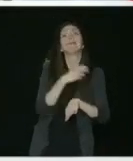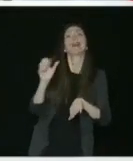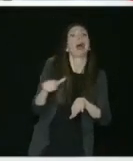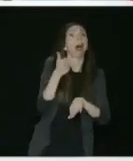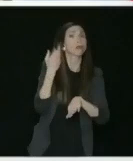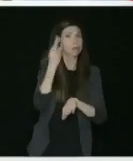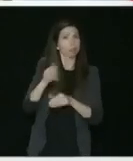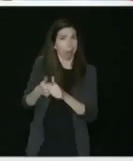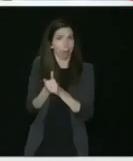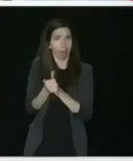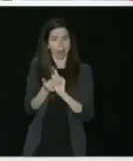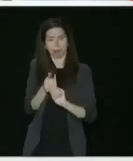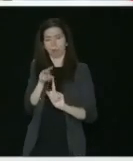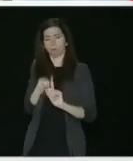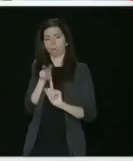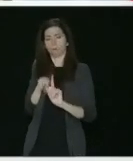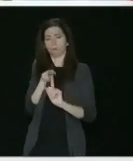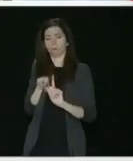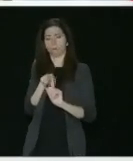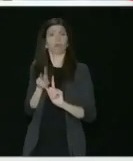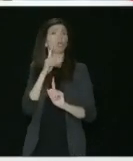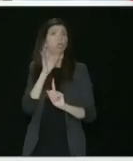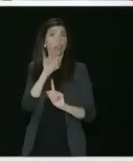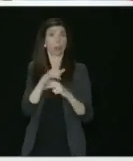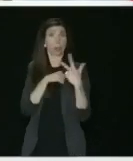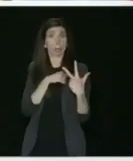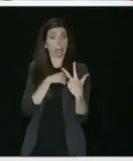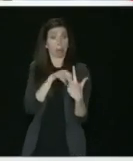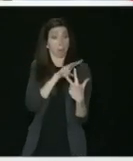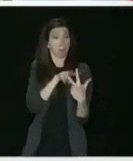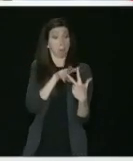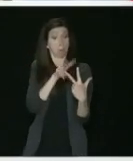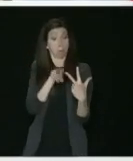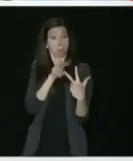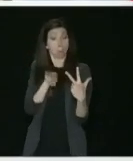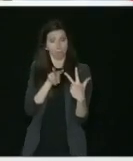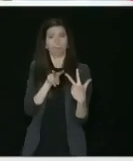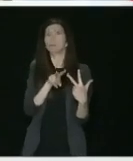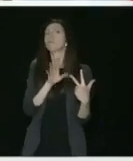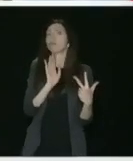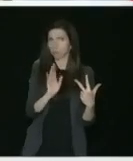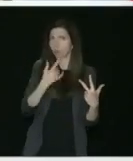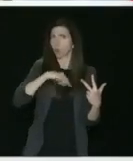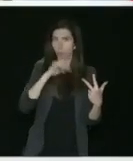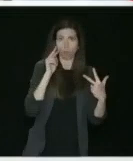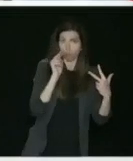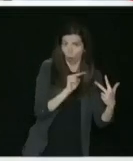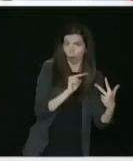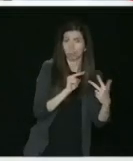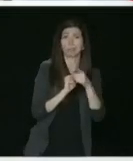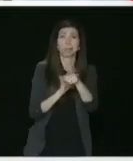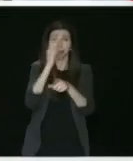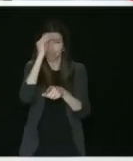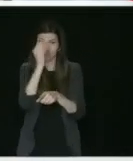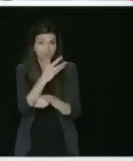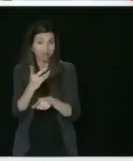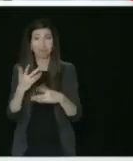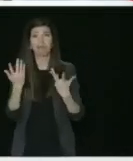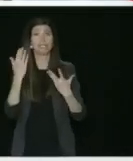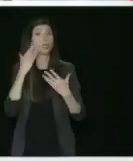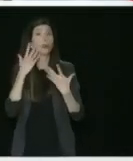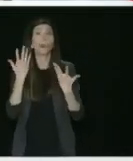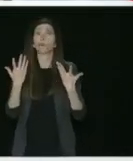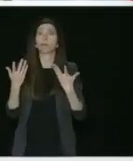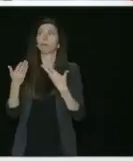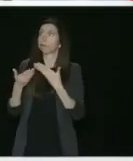So just to say that we're continuing to monitor those common types of clots that we know occur in the population, not only in Canada,